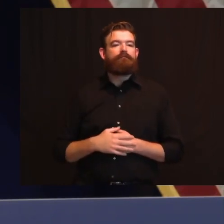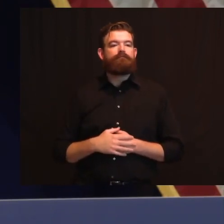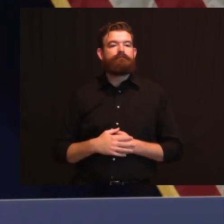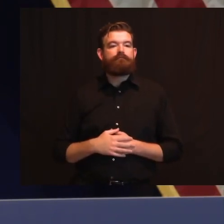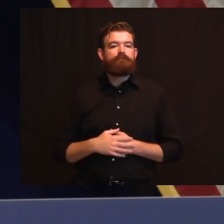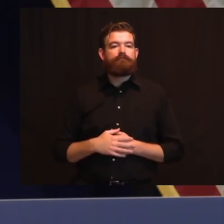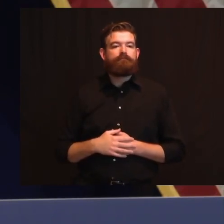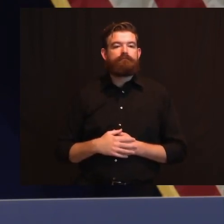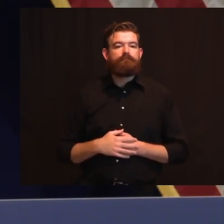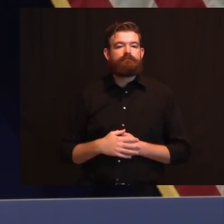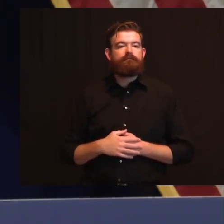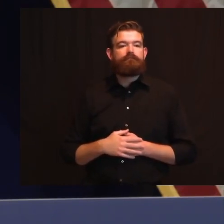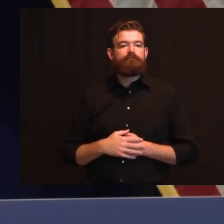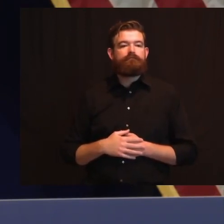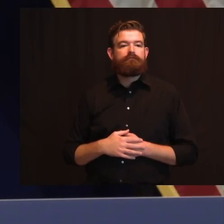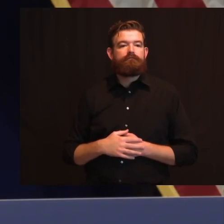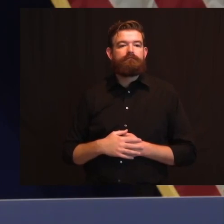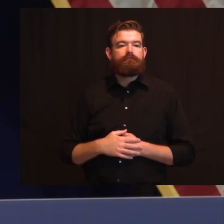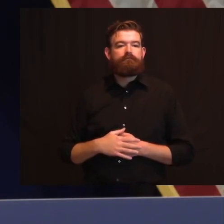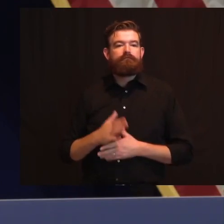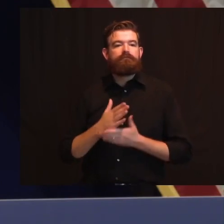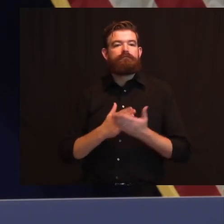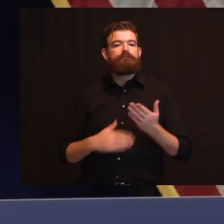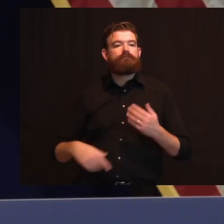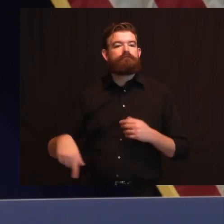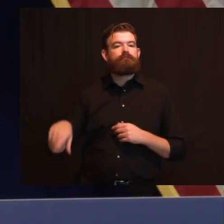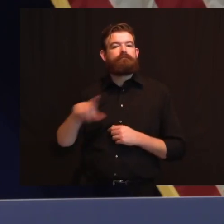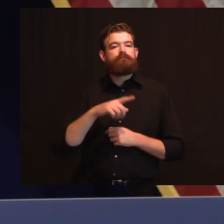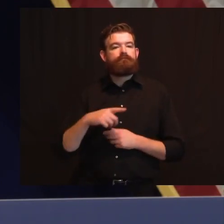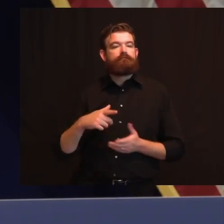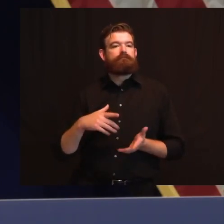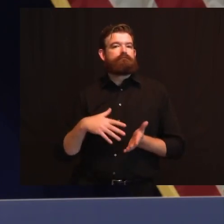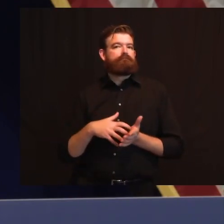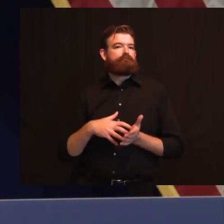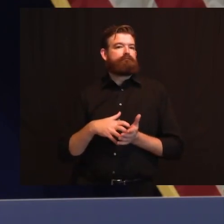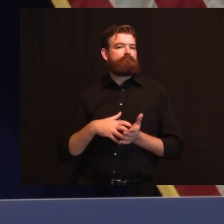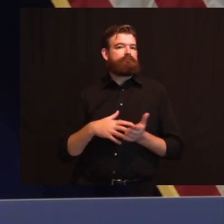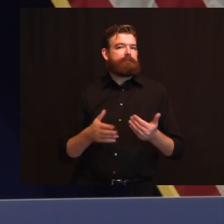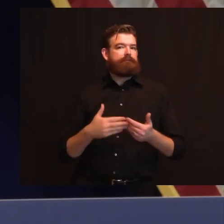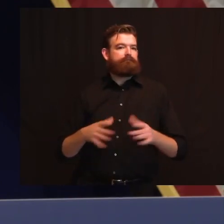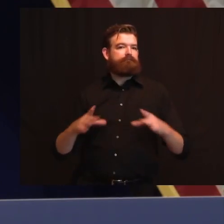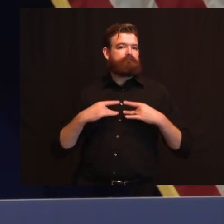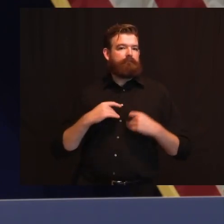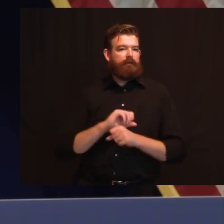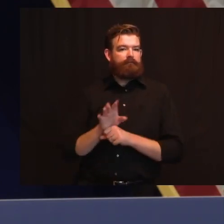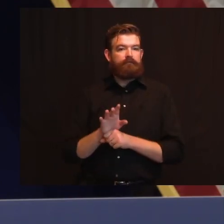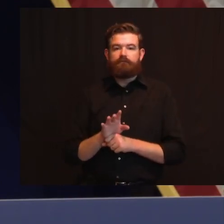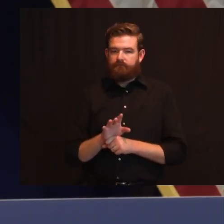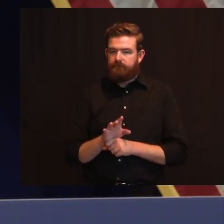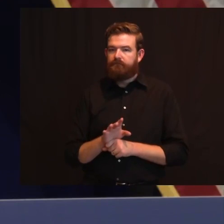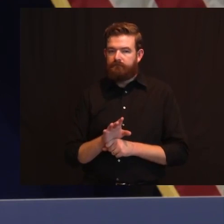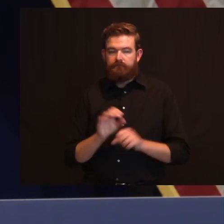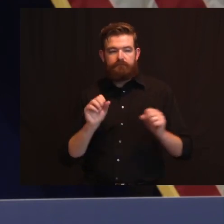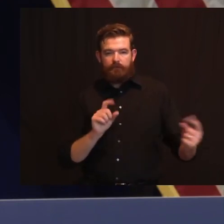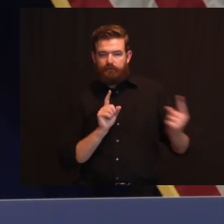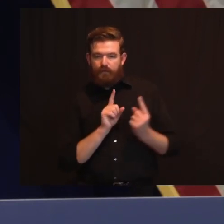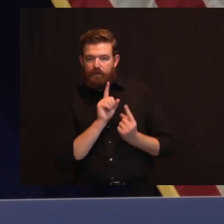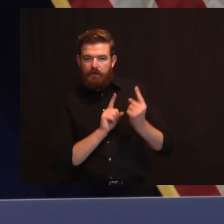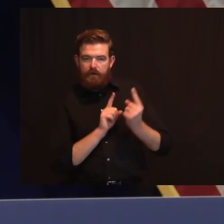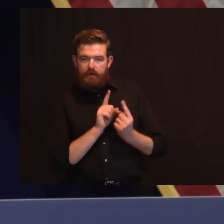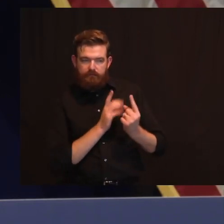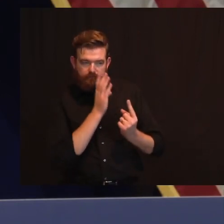situations one-on-one. But our folks have been working tirelessly to implement new systems, process